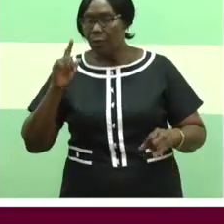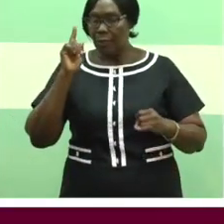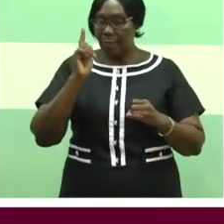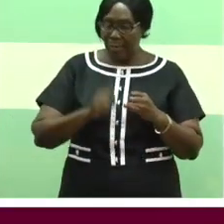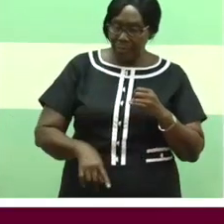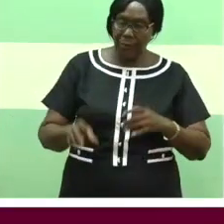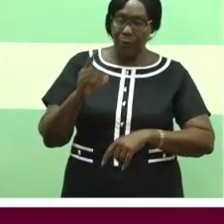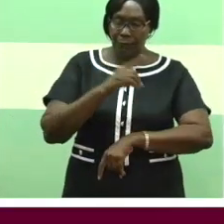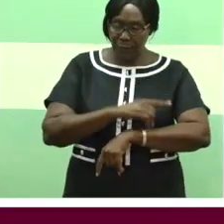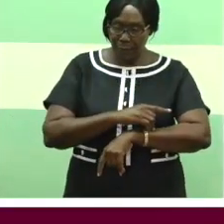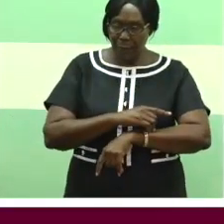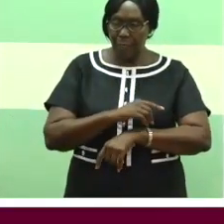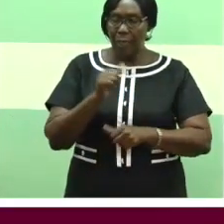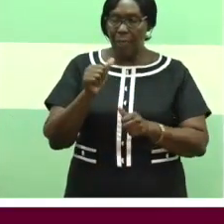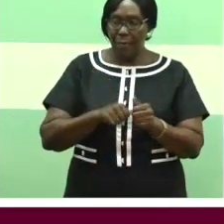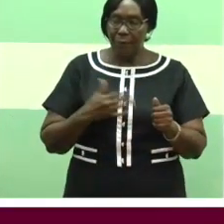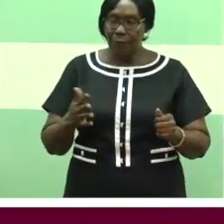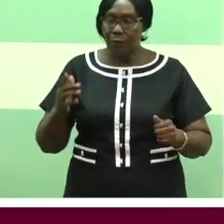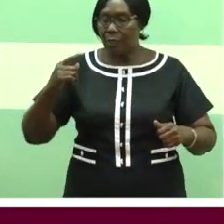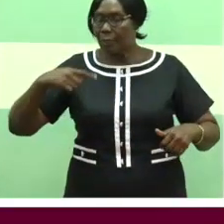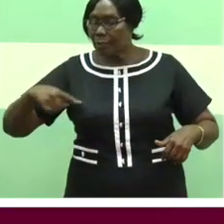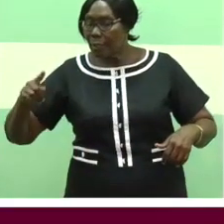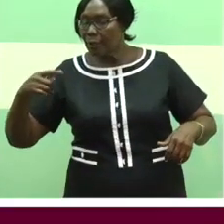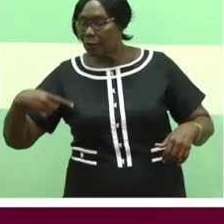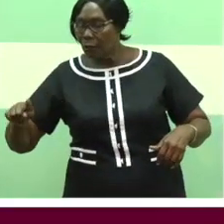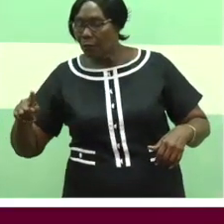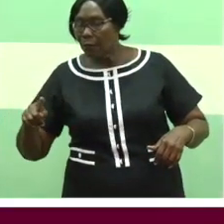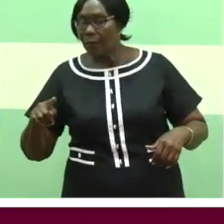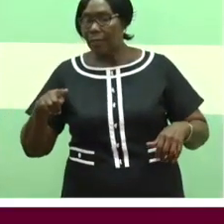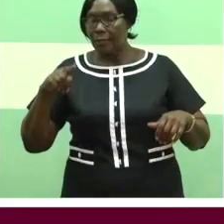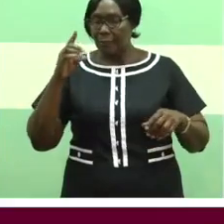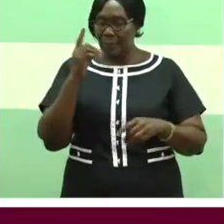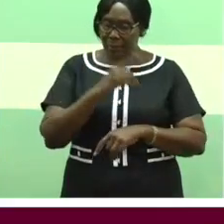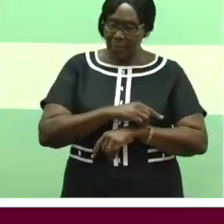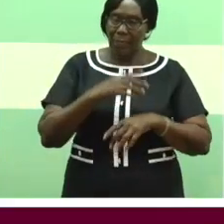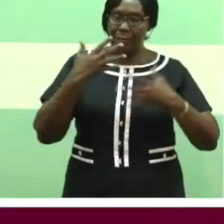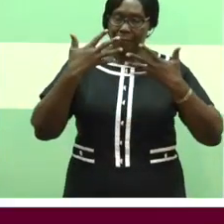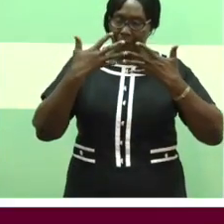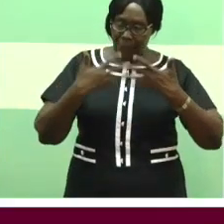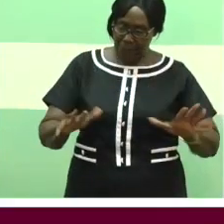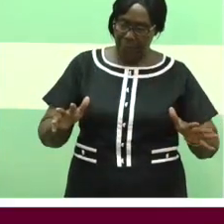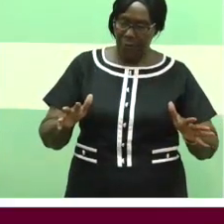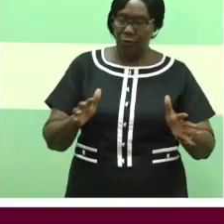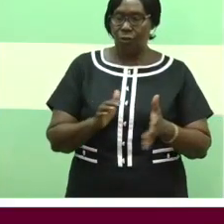day, everything has been checked off and your day is completed.